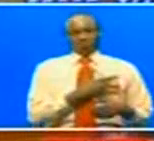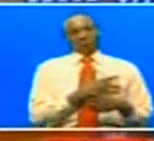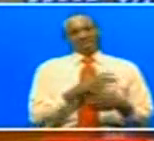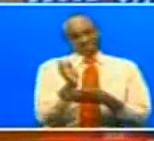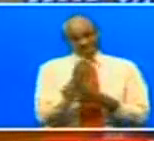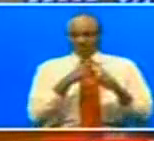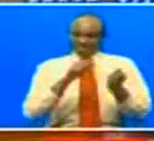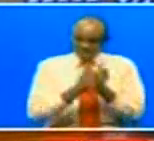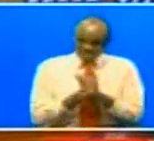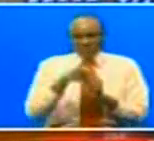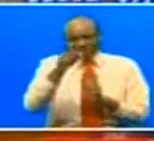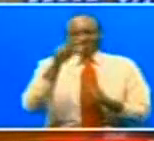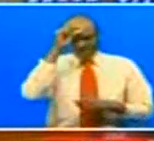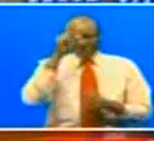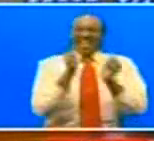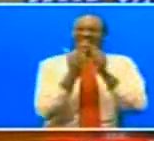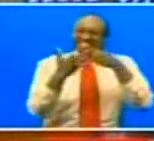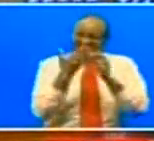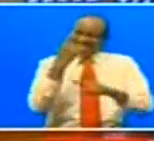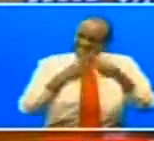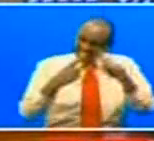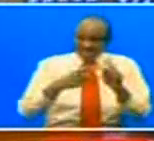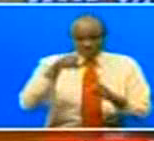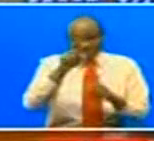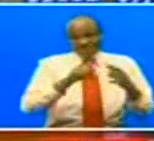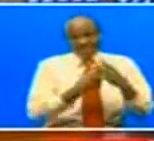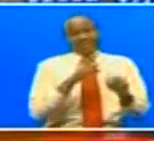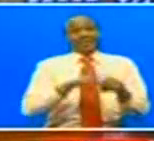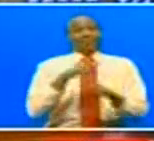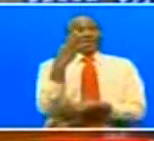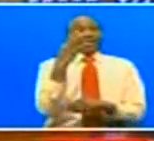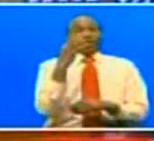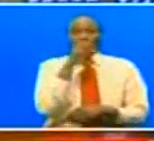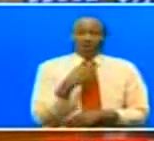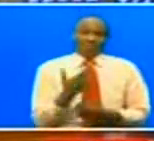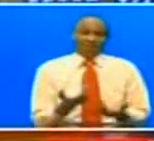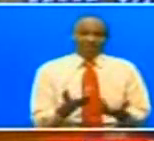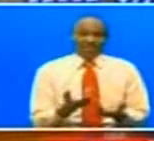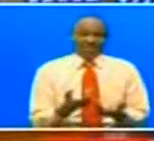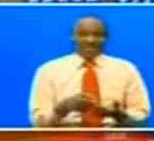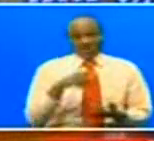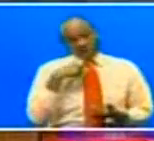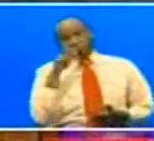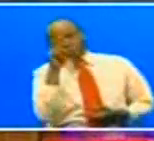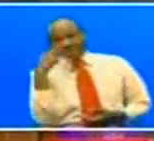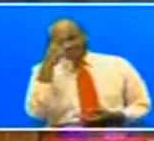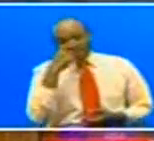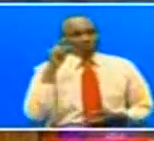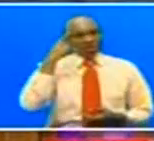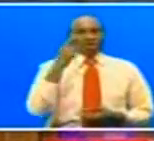last 18 years, which means he must have started when he was 3, because he looks like he's 21.